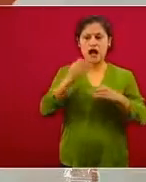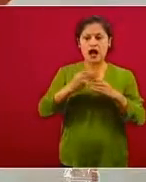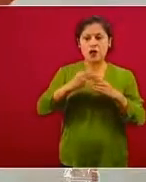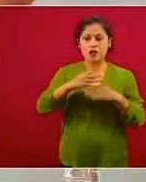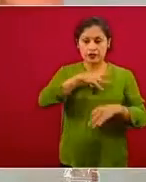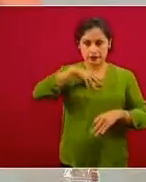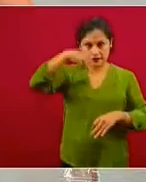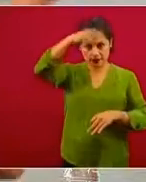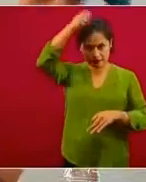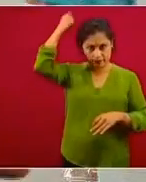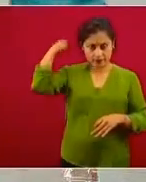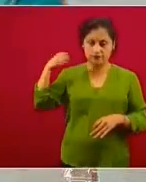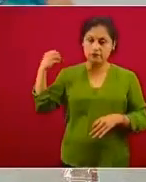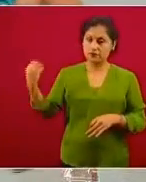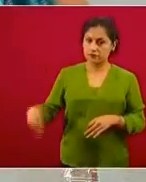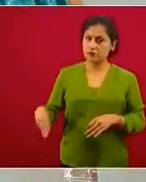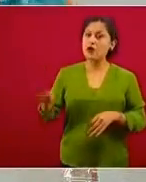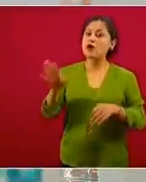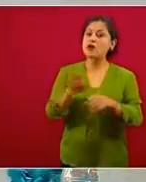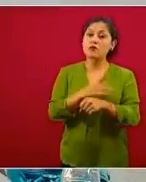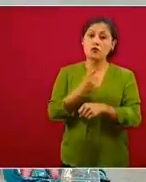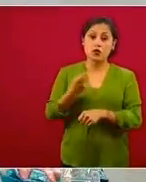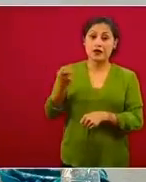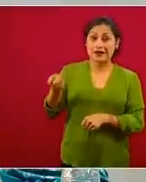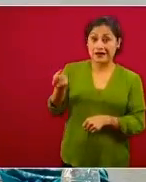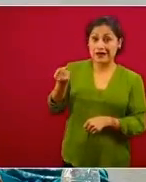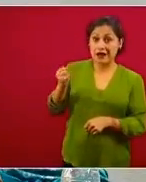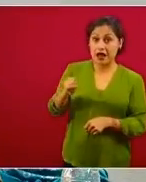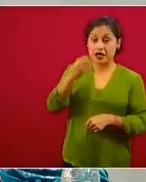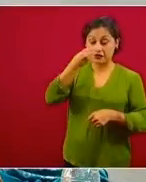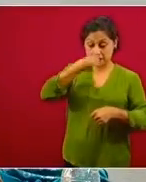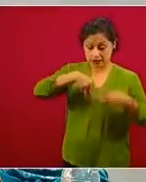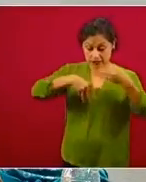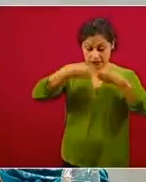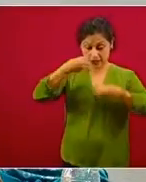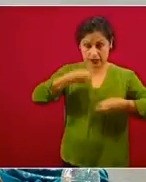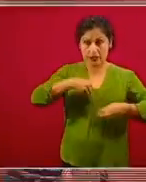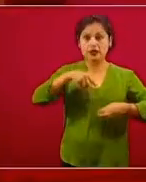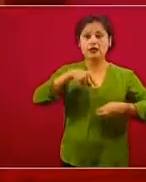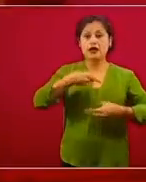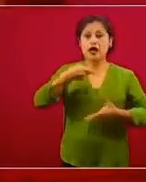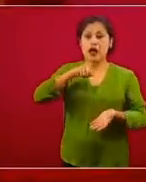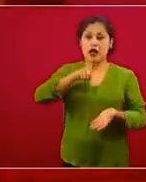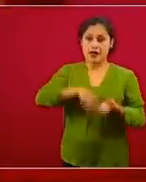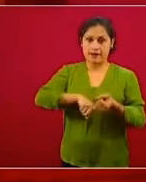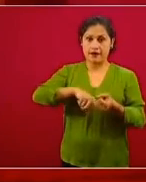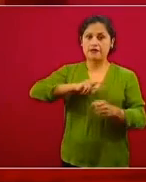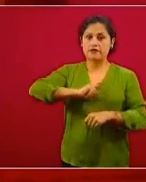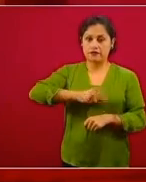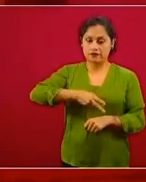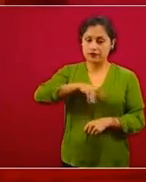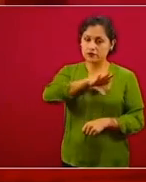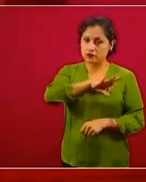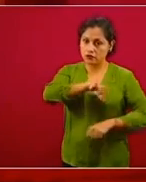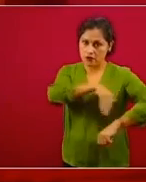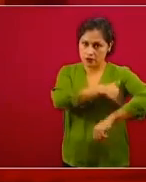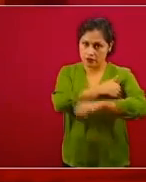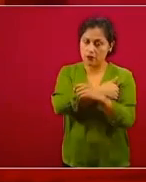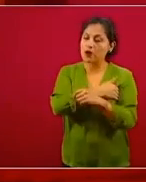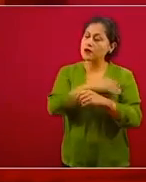this blue ornament, but in this moment of contingency we don't use them because they